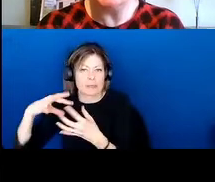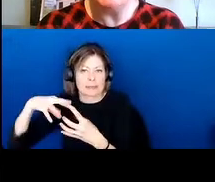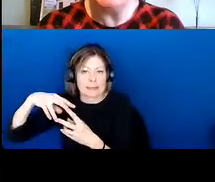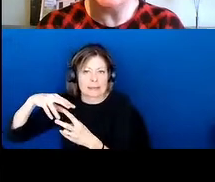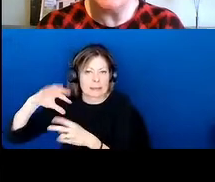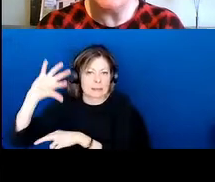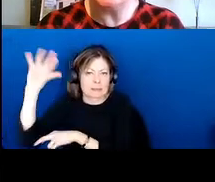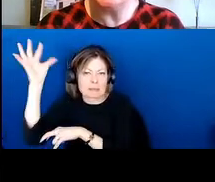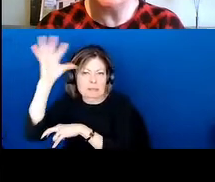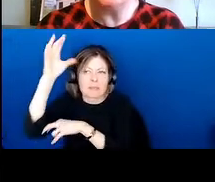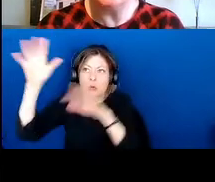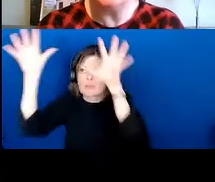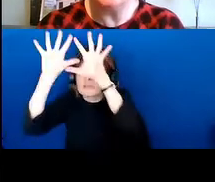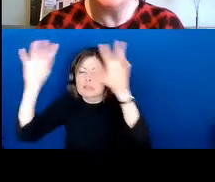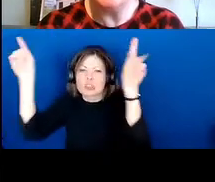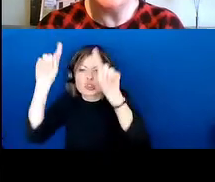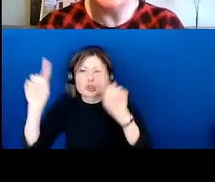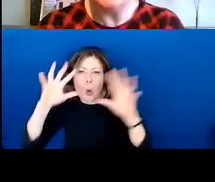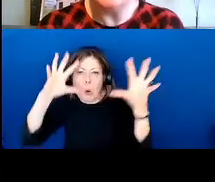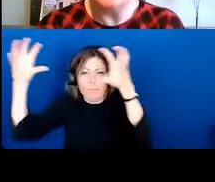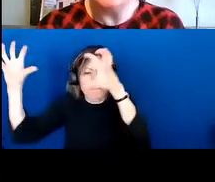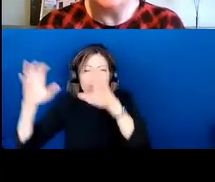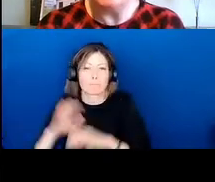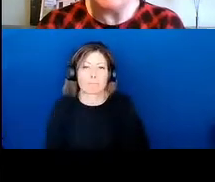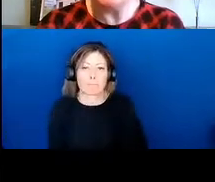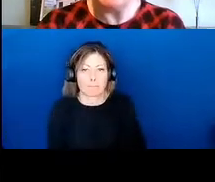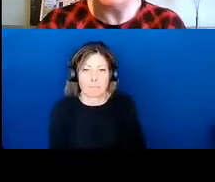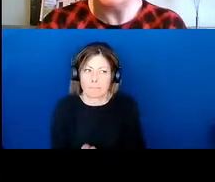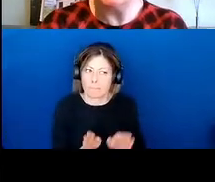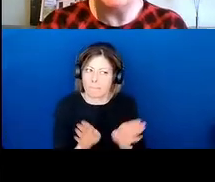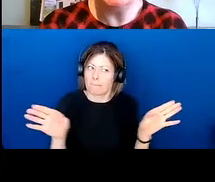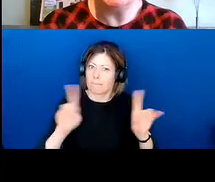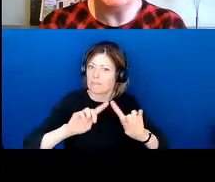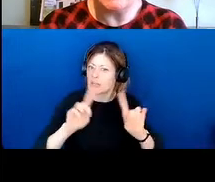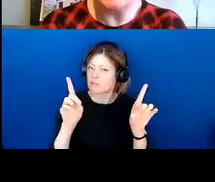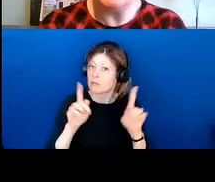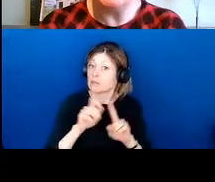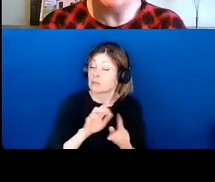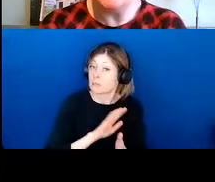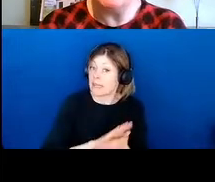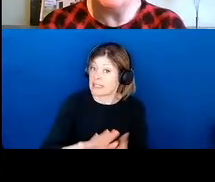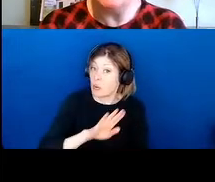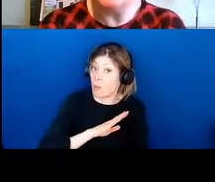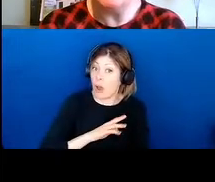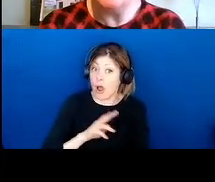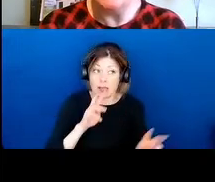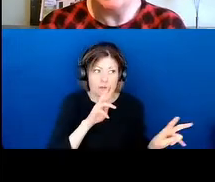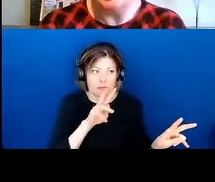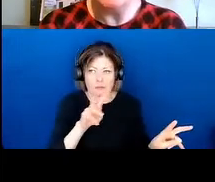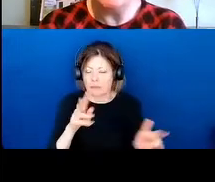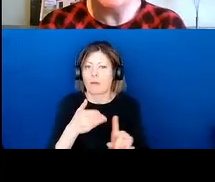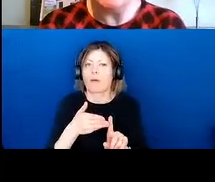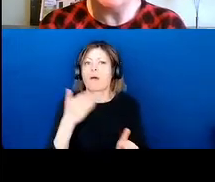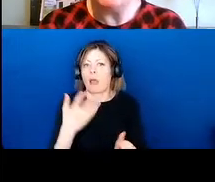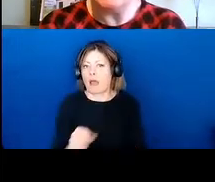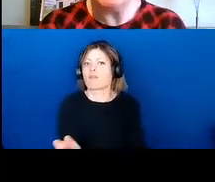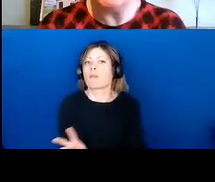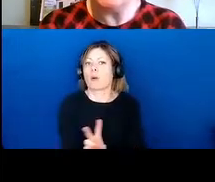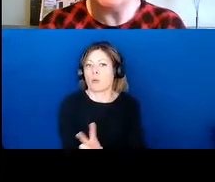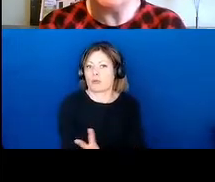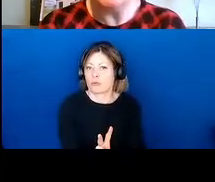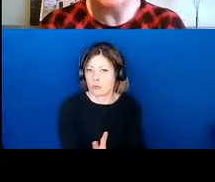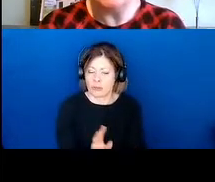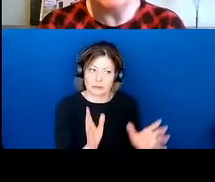beneath stormy skies. Look around Painshill and you'll see elements of both, with ornamental